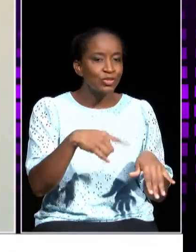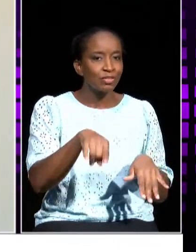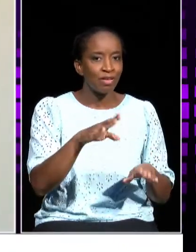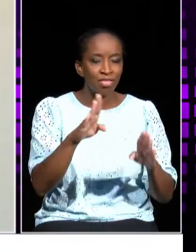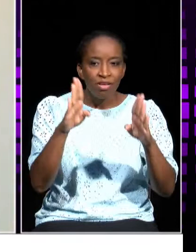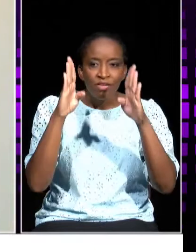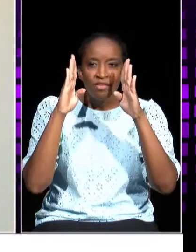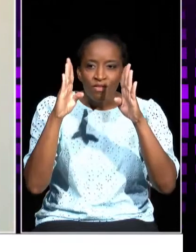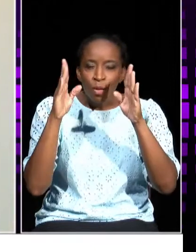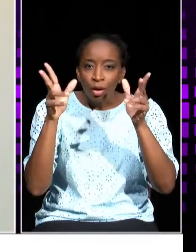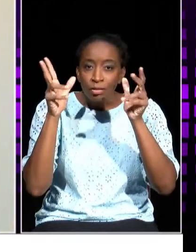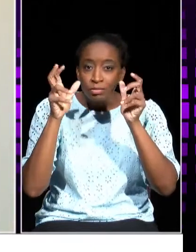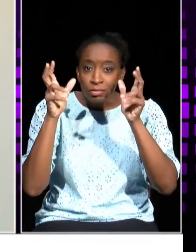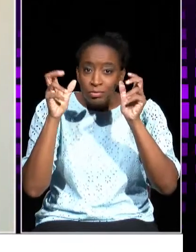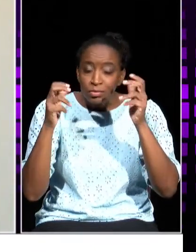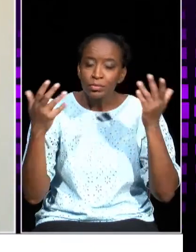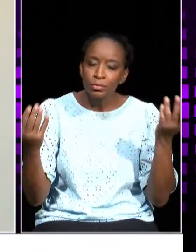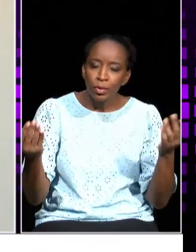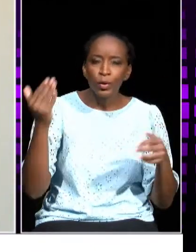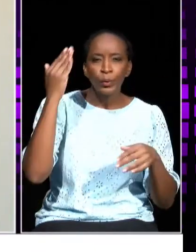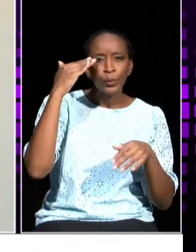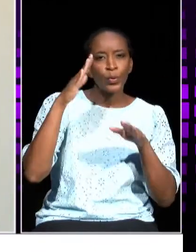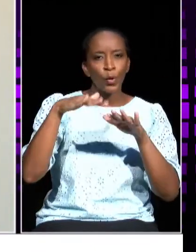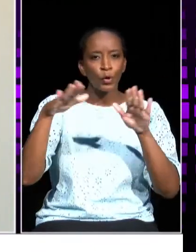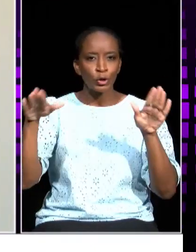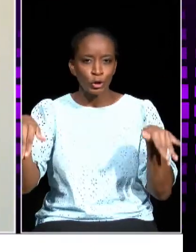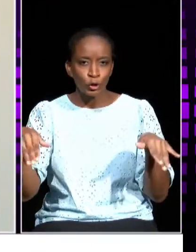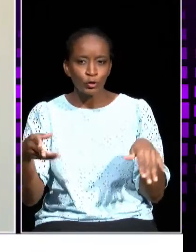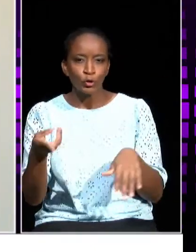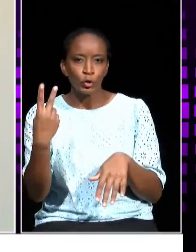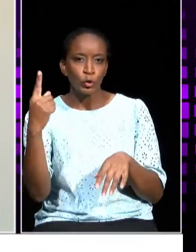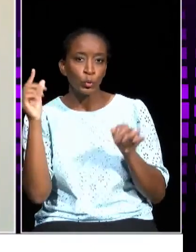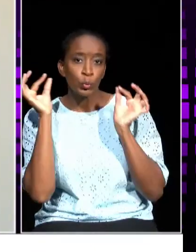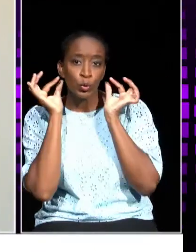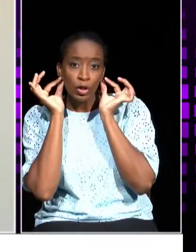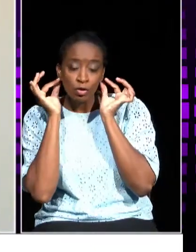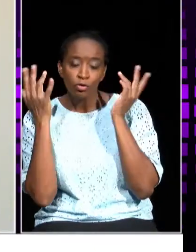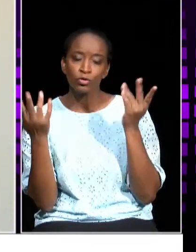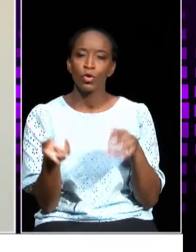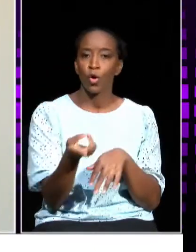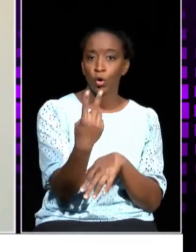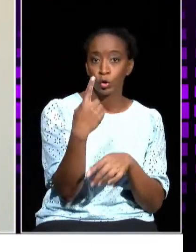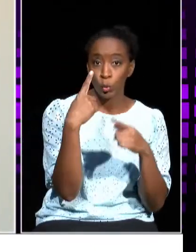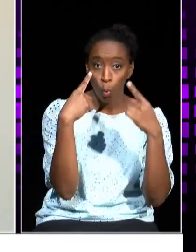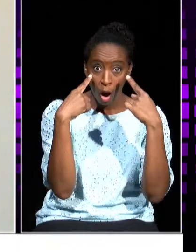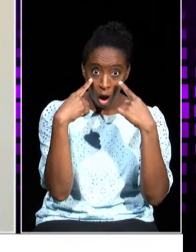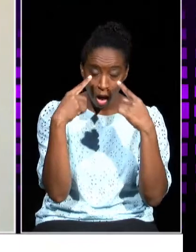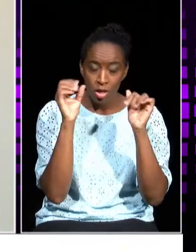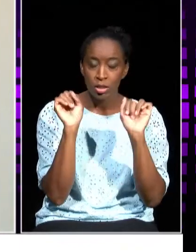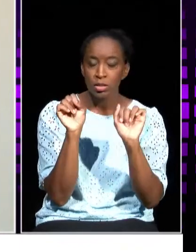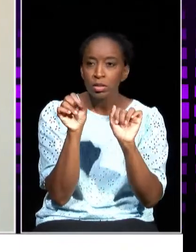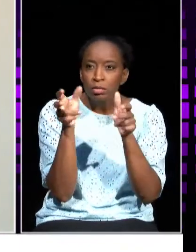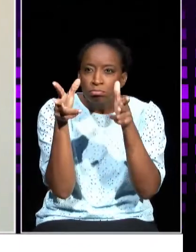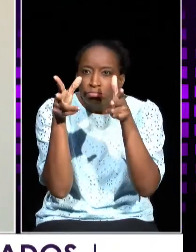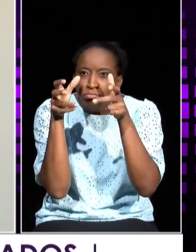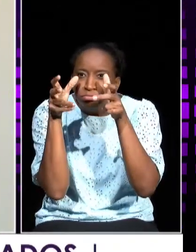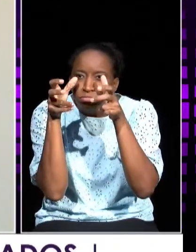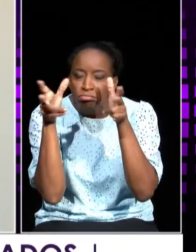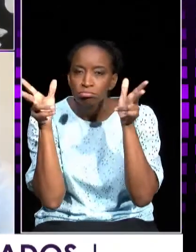listen as much as possible so that we can make better informed choices when we understand what is going